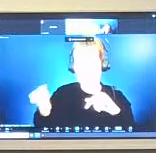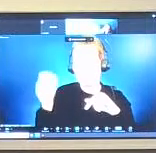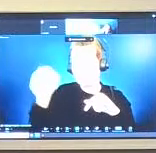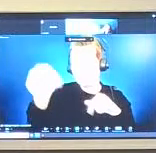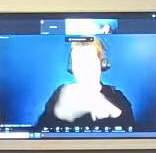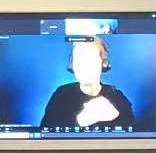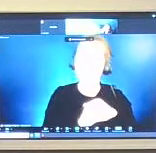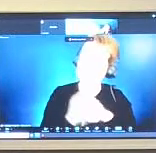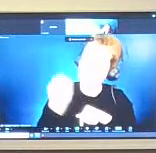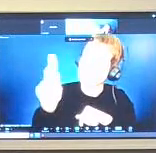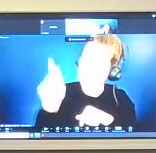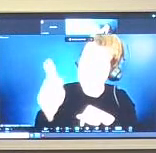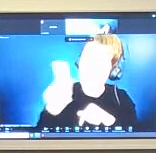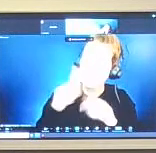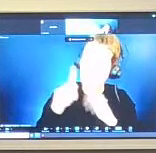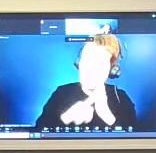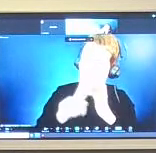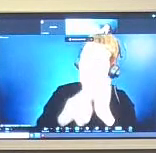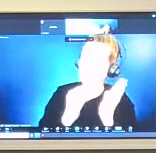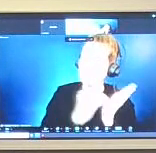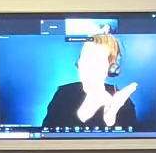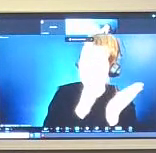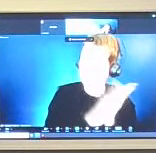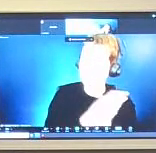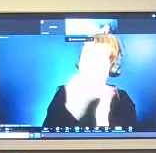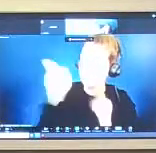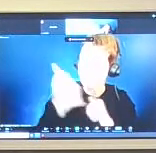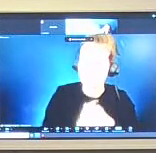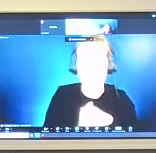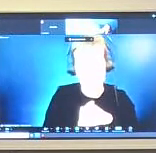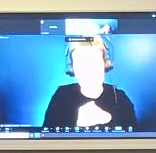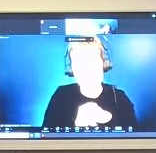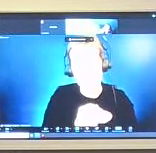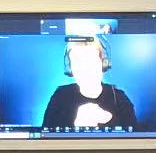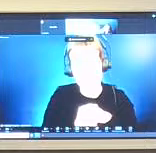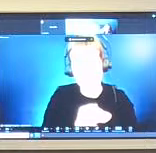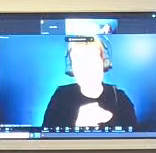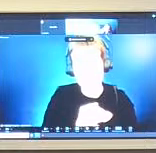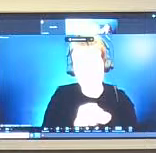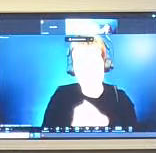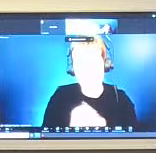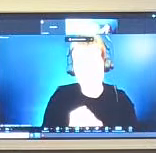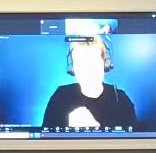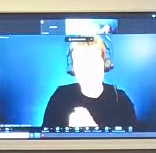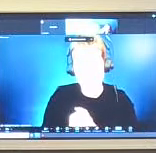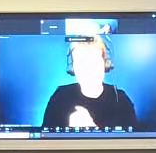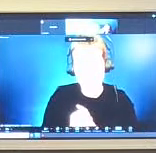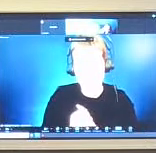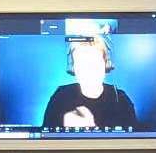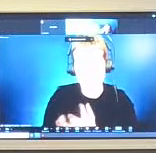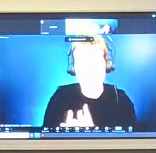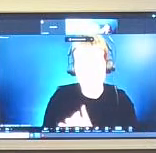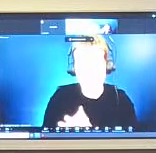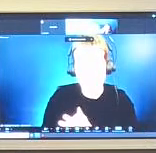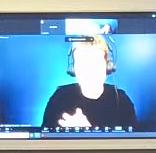I'll check into that. I did, if there wasn't anyone else online that had one.